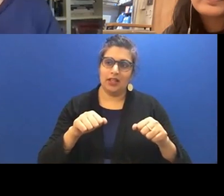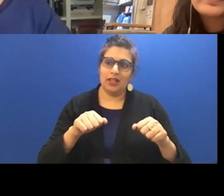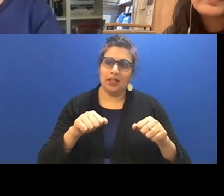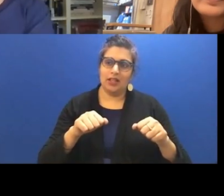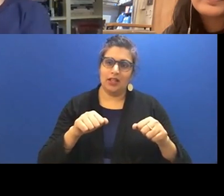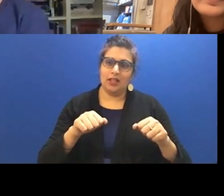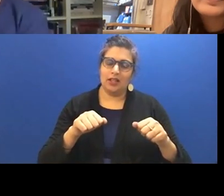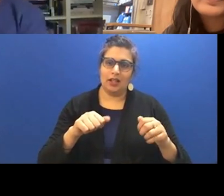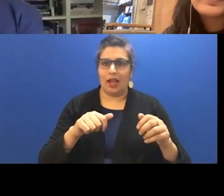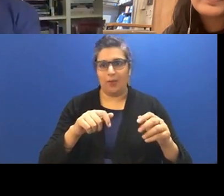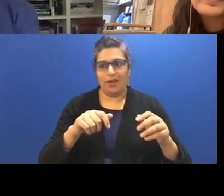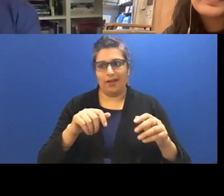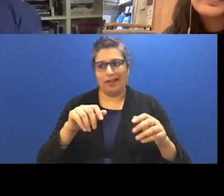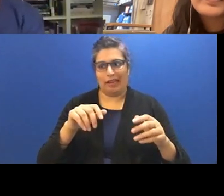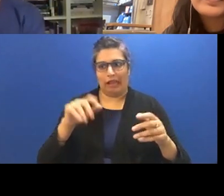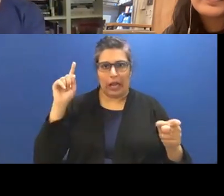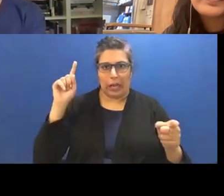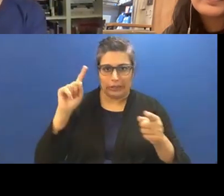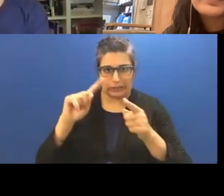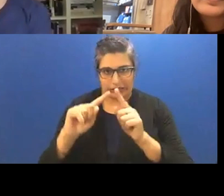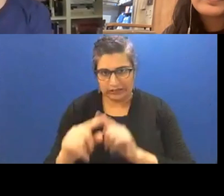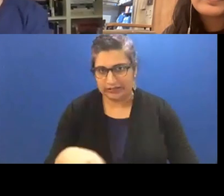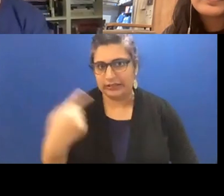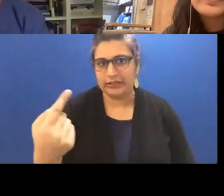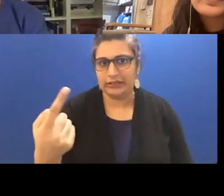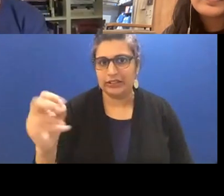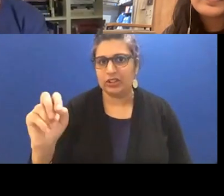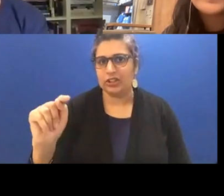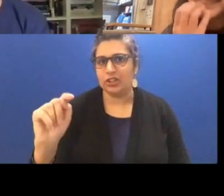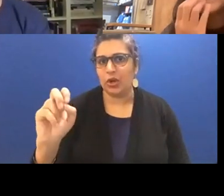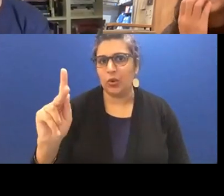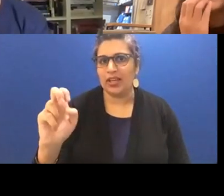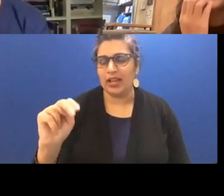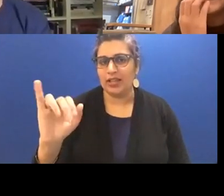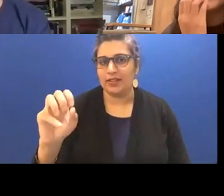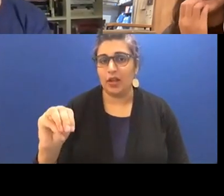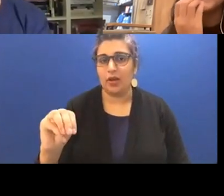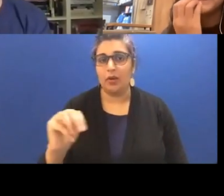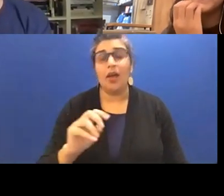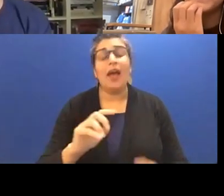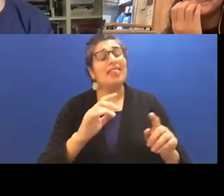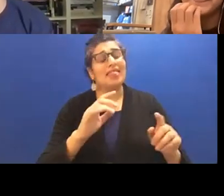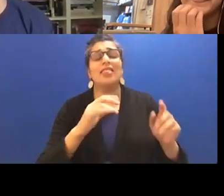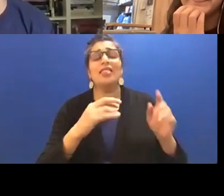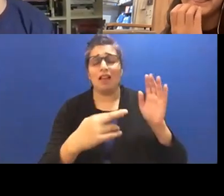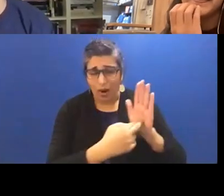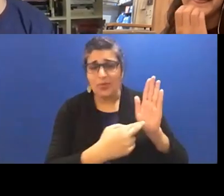reduced to tokenism and all of that. But I do think there is power in representation.